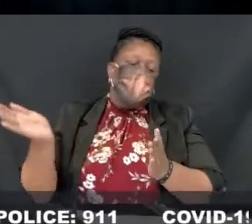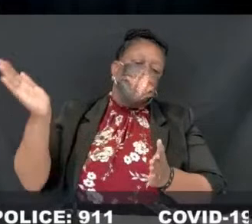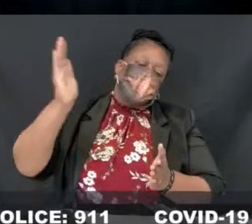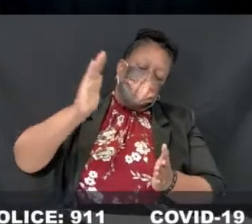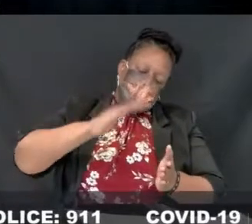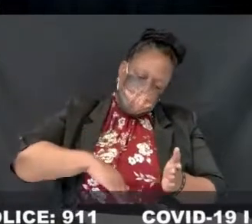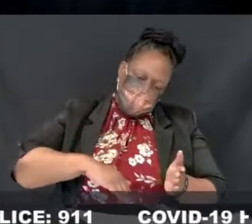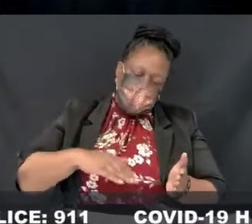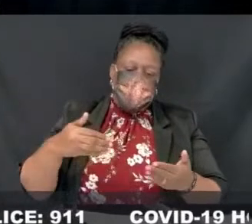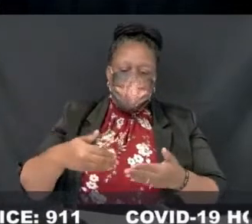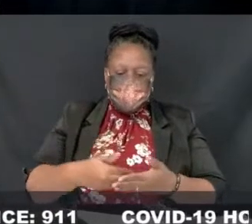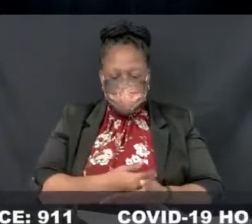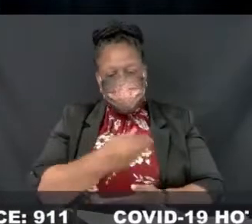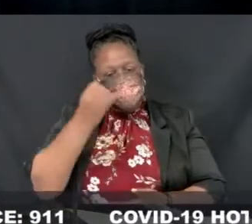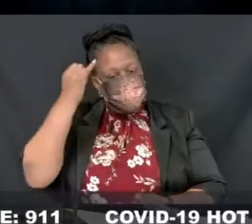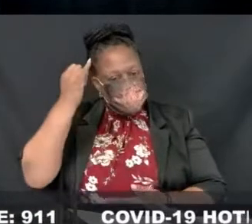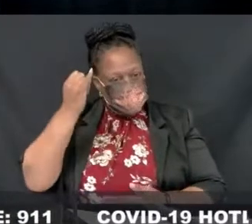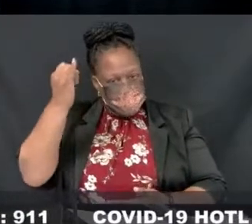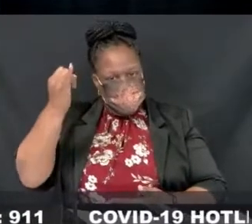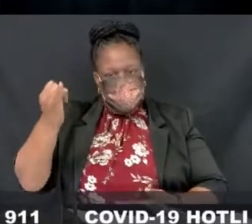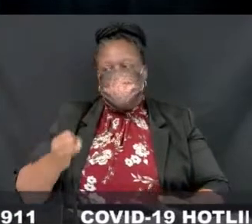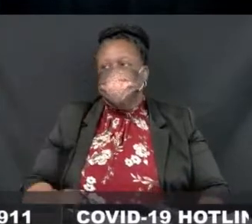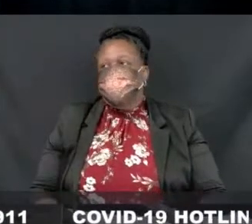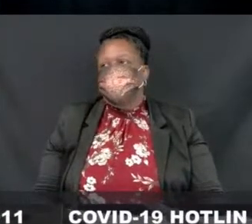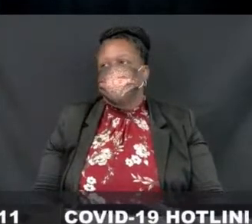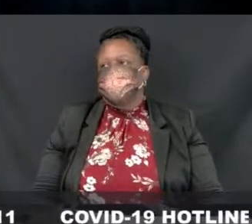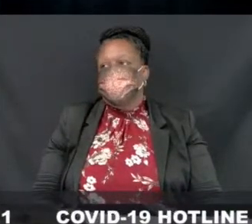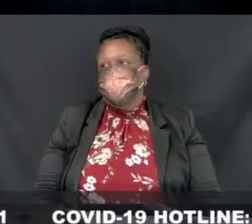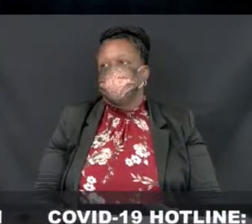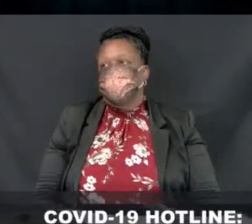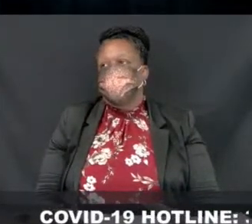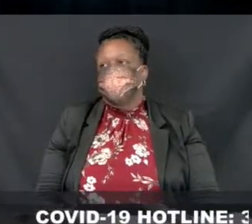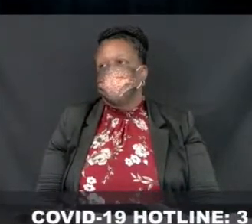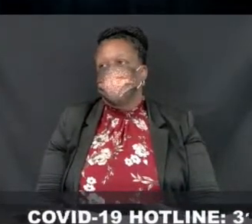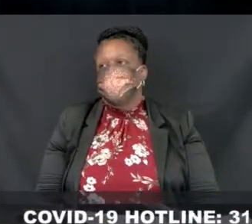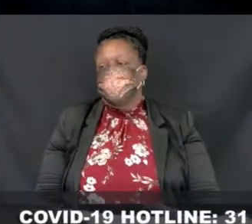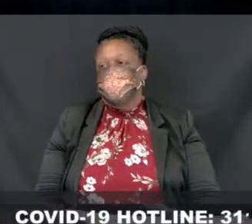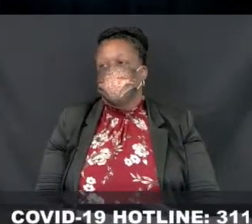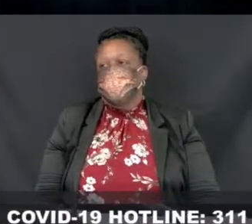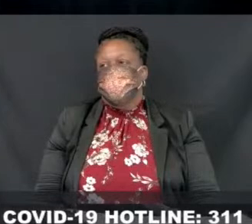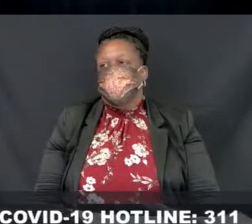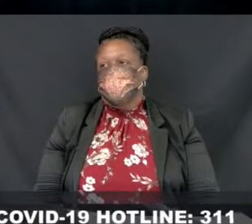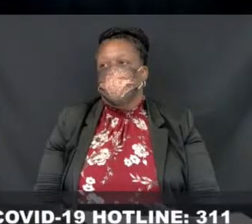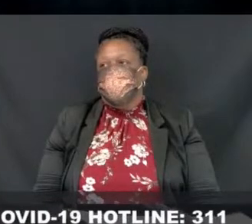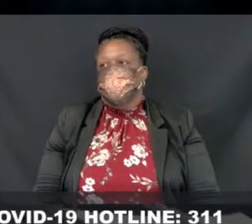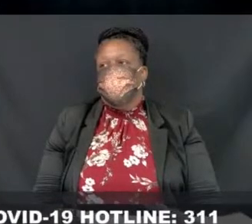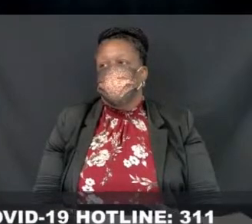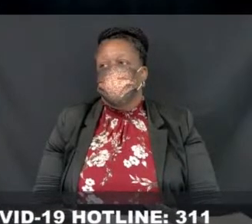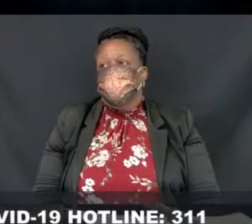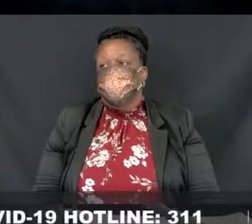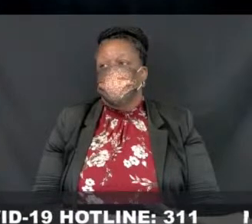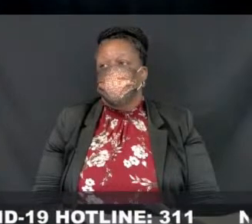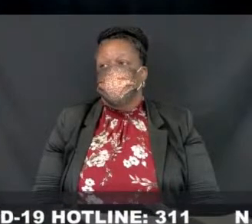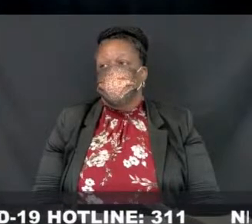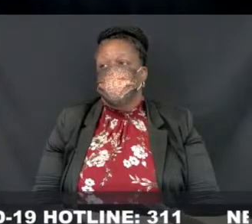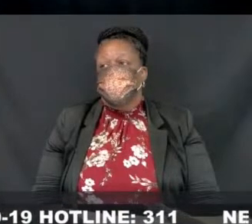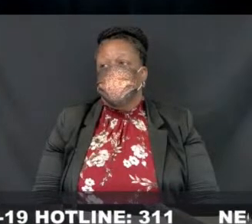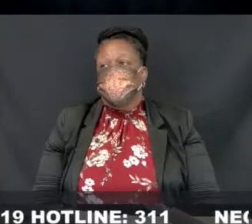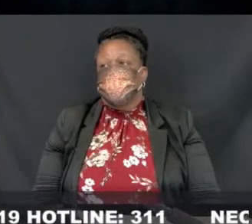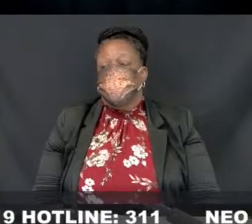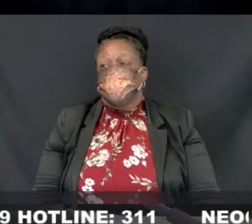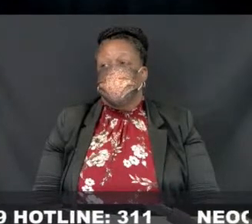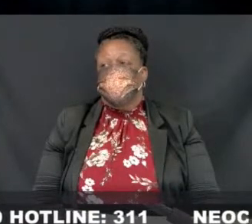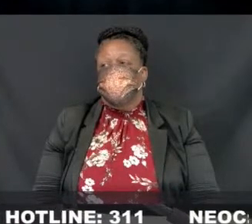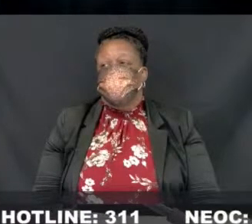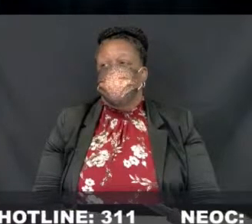a reviewed position, and then they will deliberate and give us the outcome of their deliberation. That's how the process